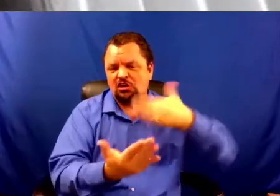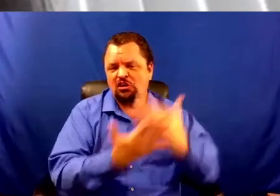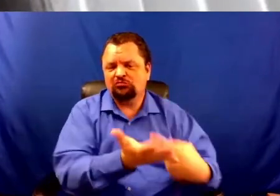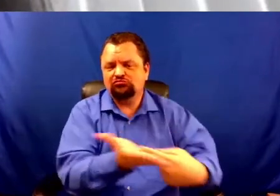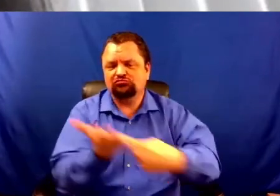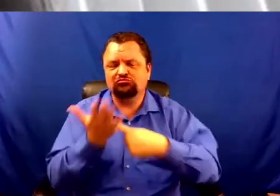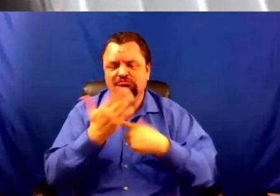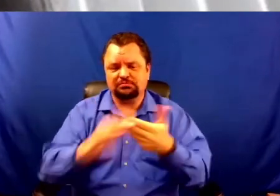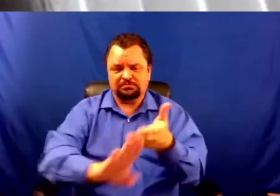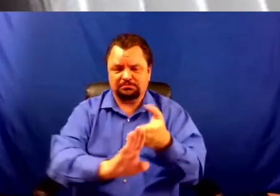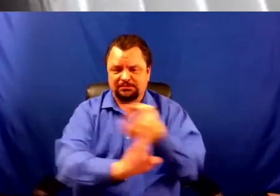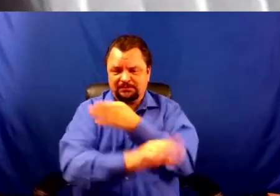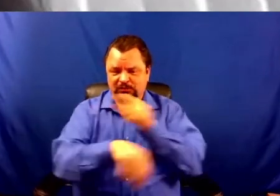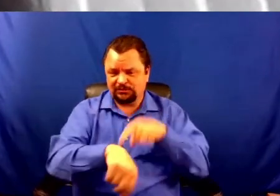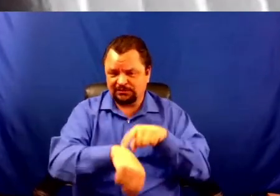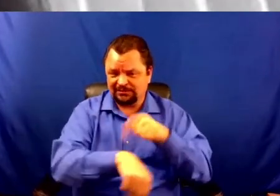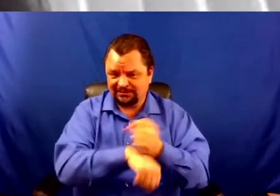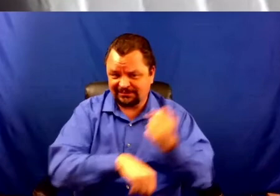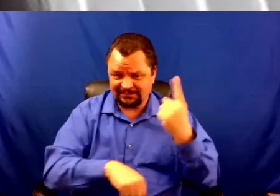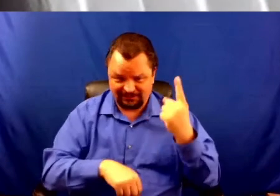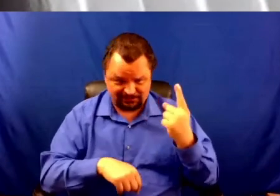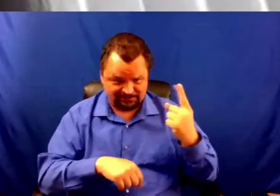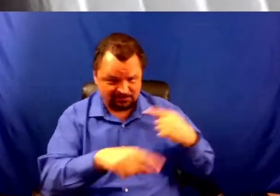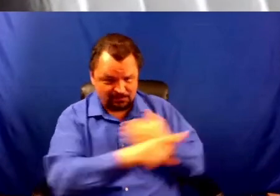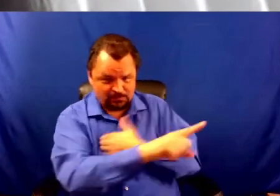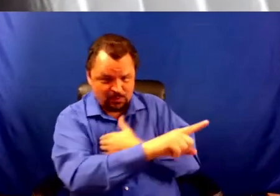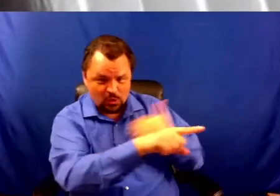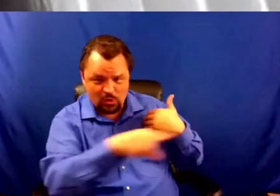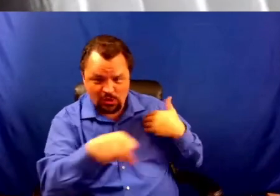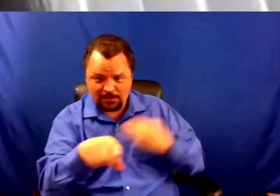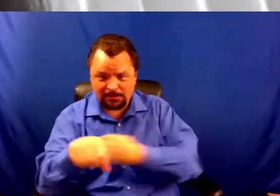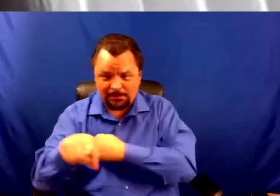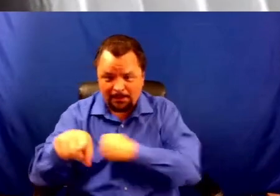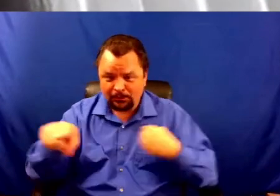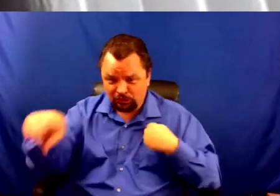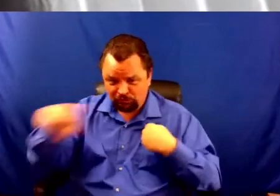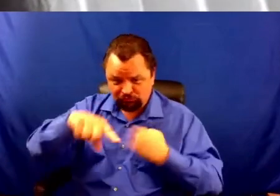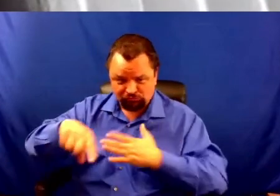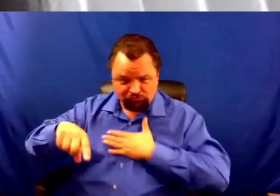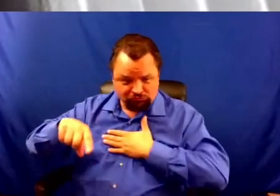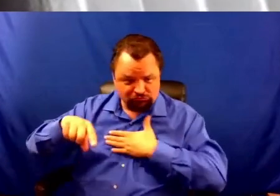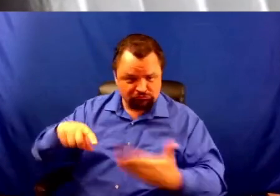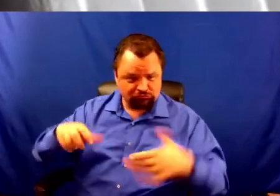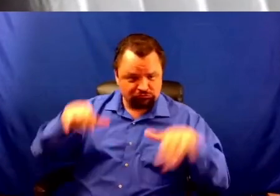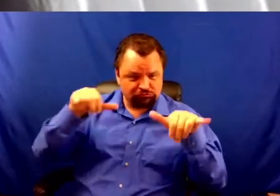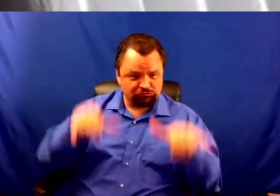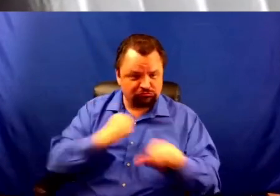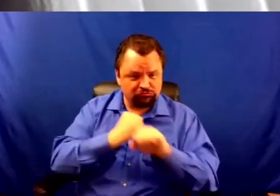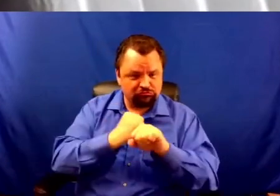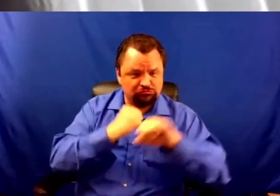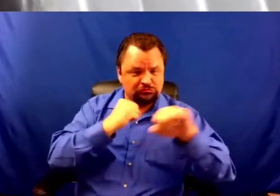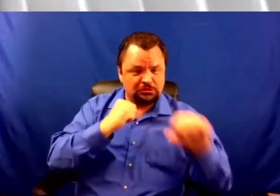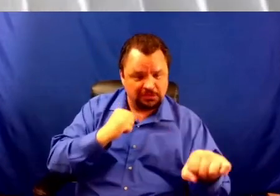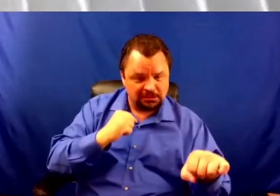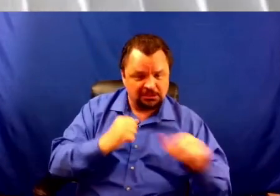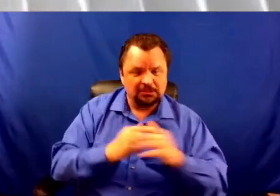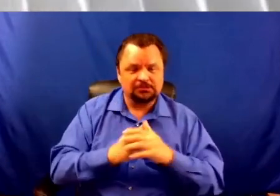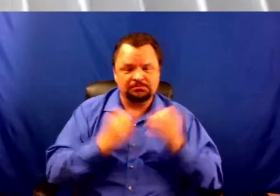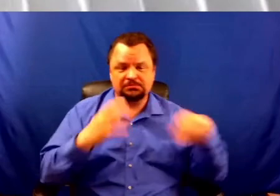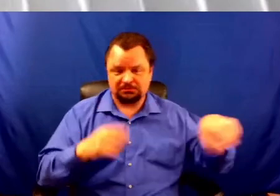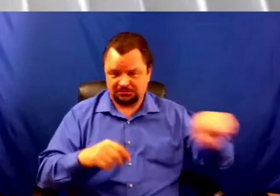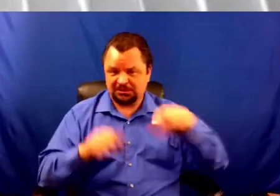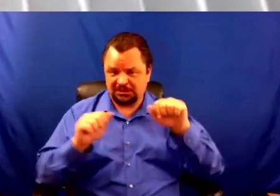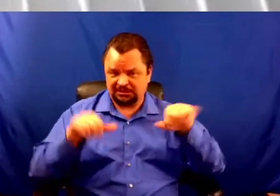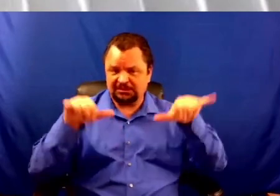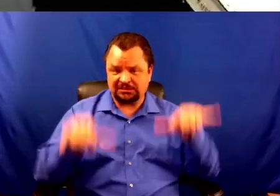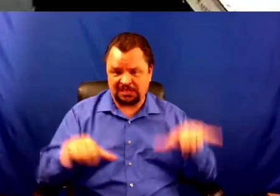the members would be willing to do. If we are indeed brisk, let me go around the table. Who could stay until 11 o'clock? Thumbs